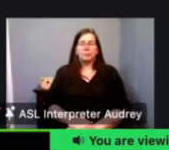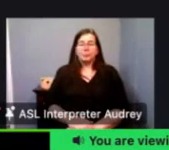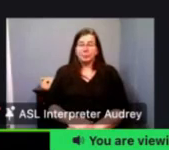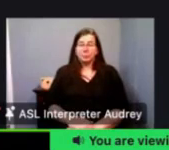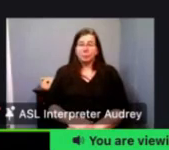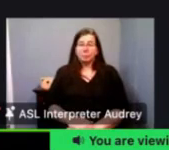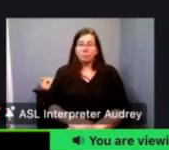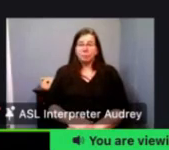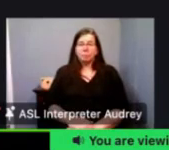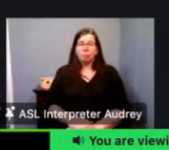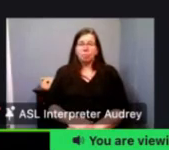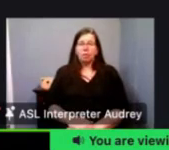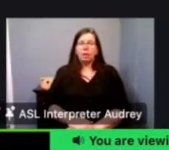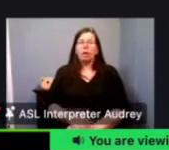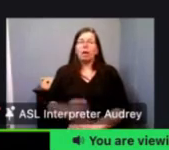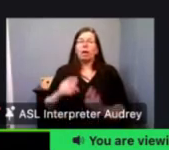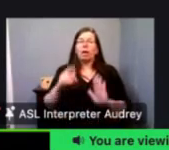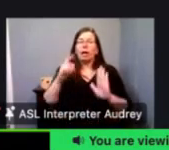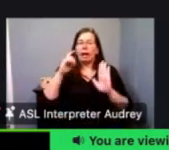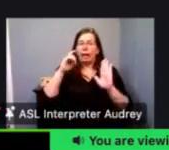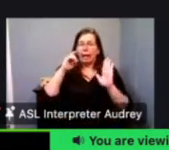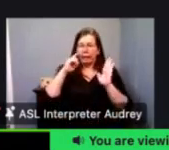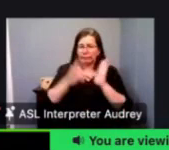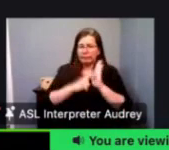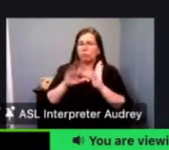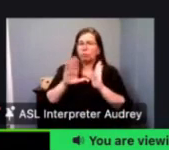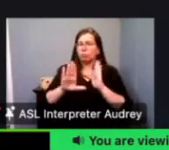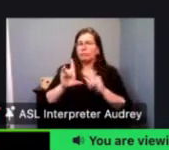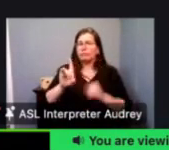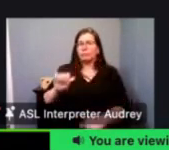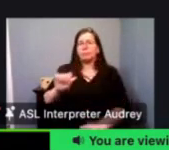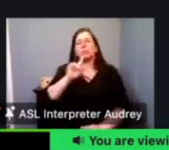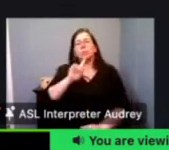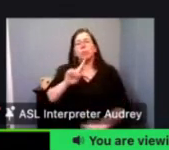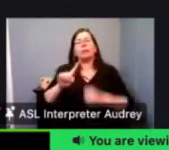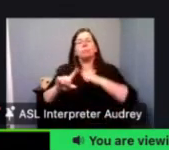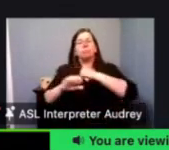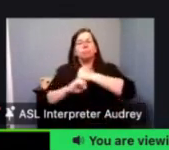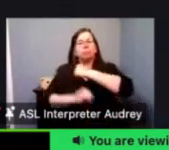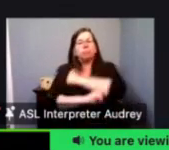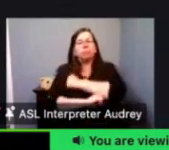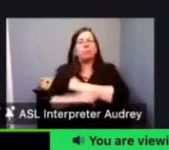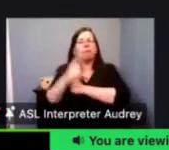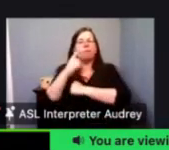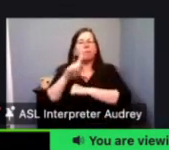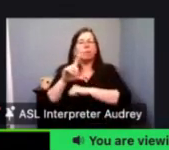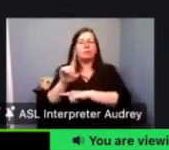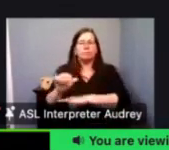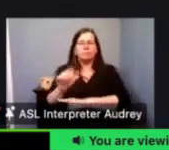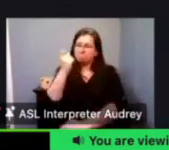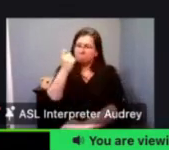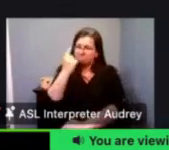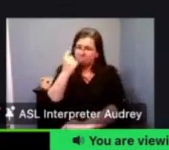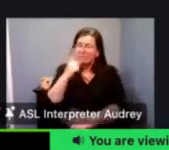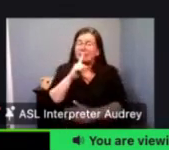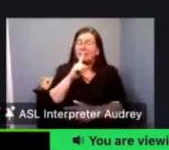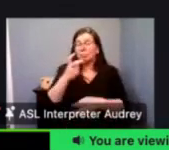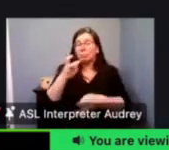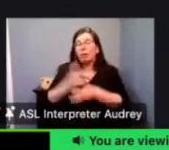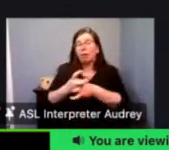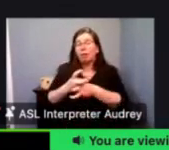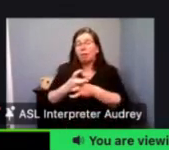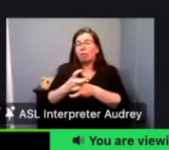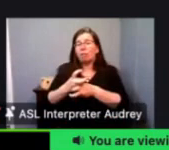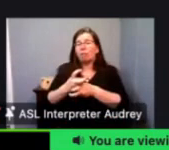Acknowledging your disability. This is one of the building blocks of disability pride. Acknowledging it can be difficult, especially for people